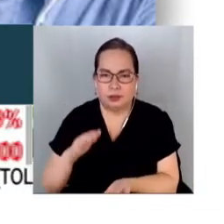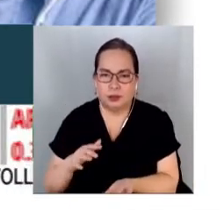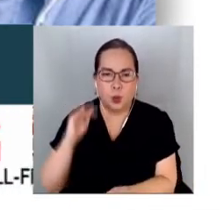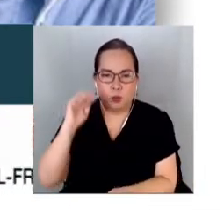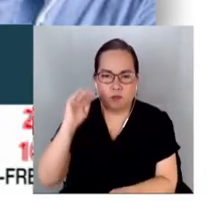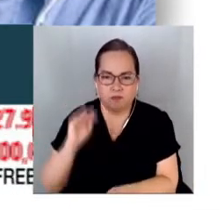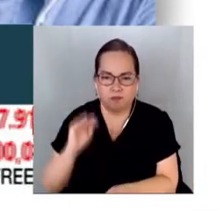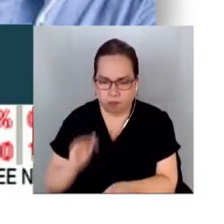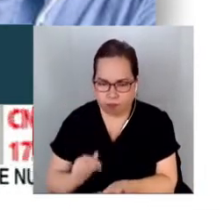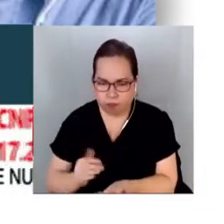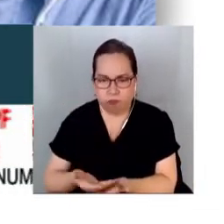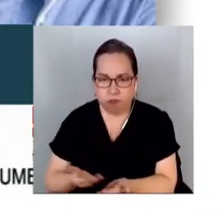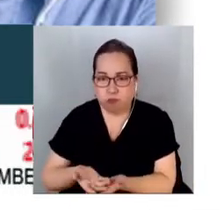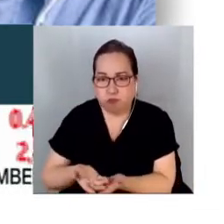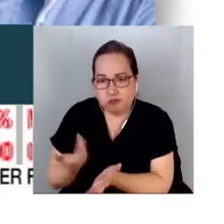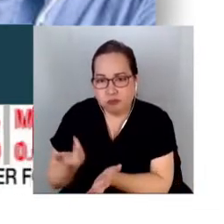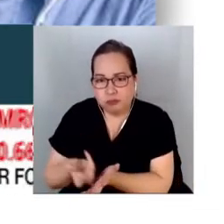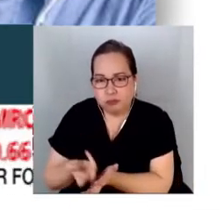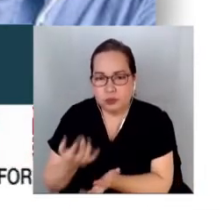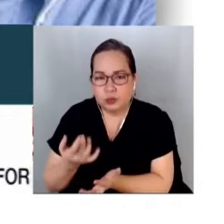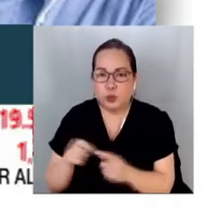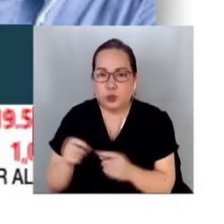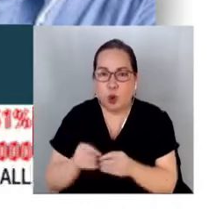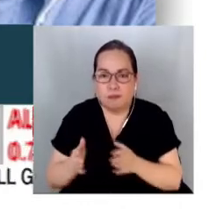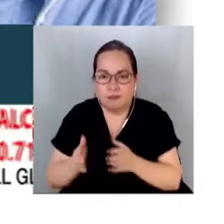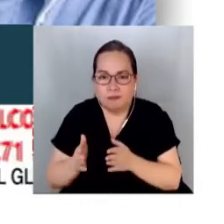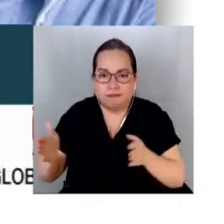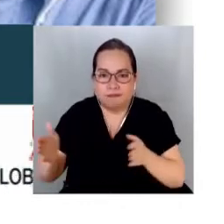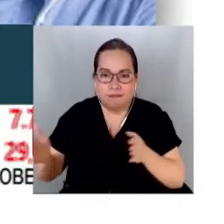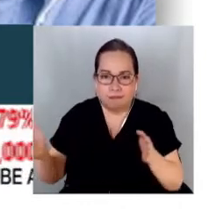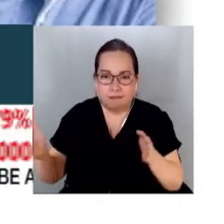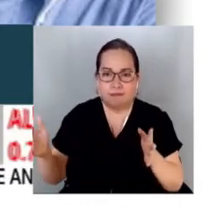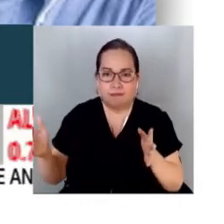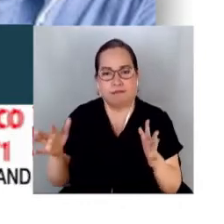petition para malaparan ang Marikina River.